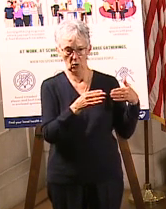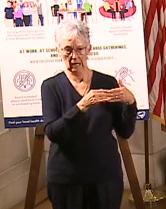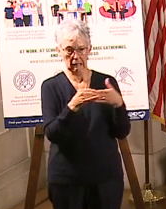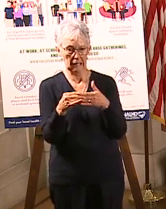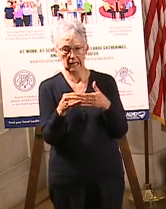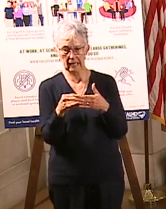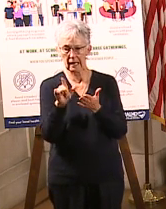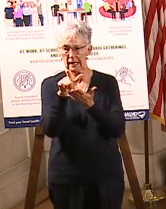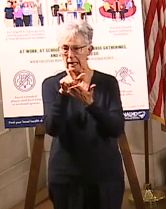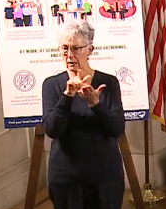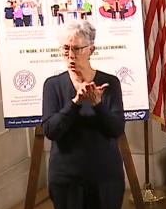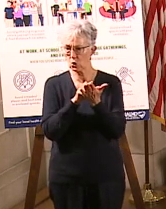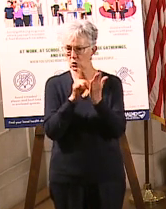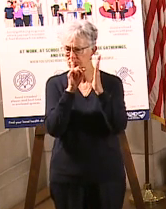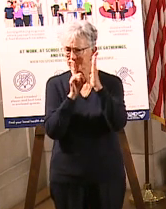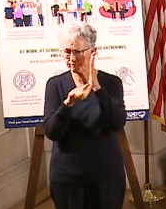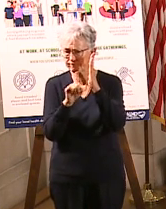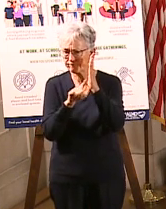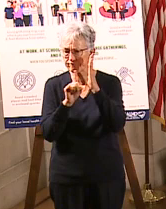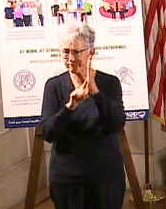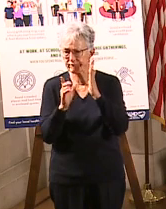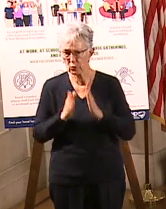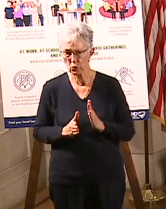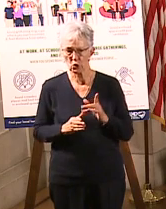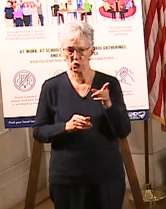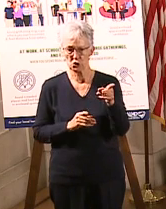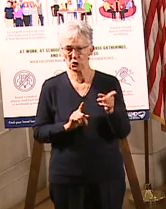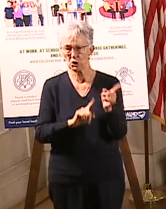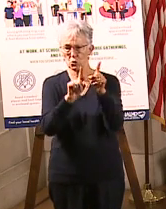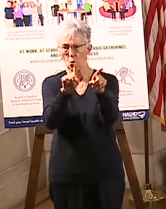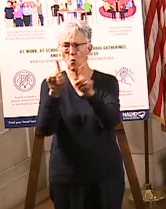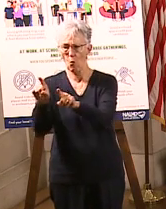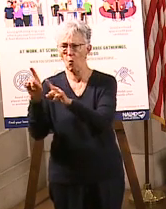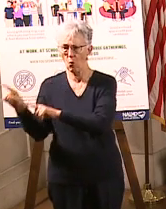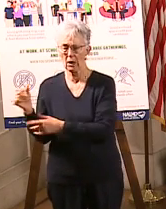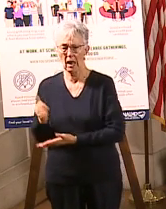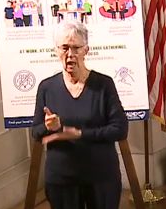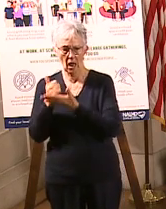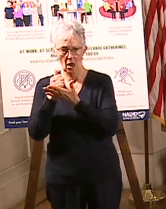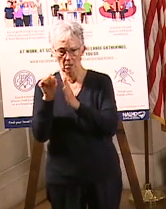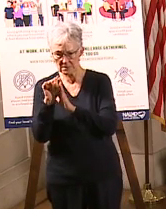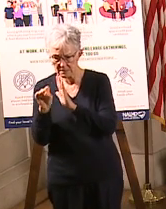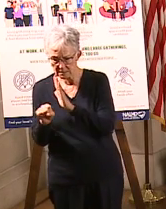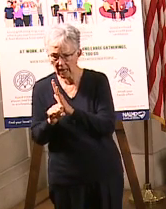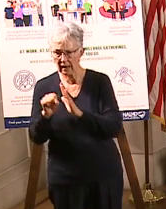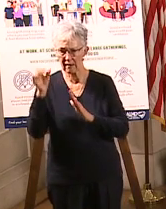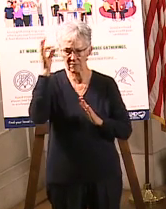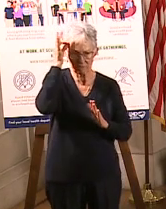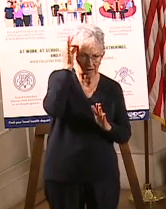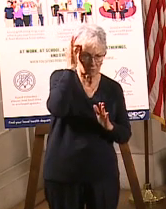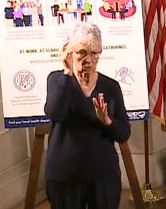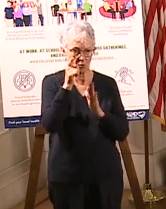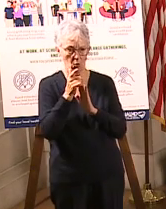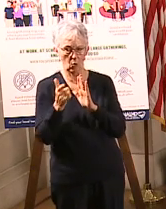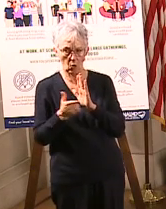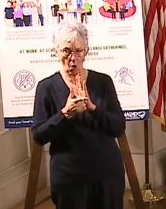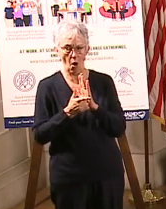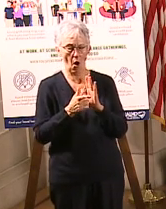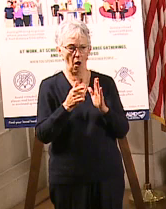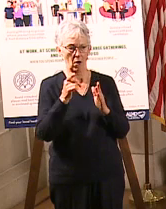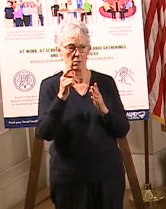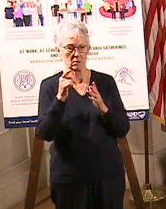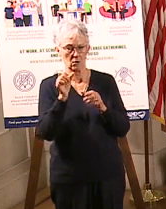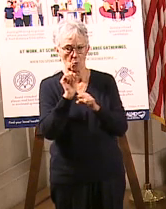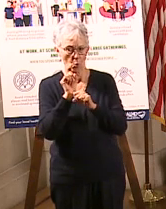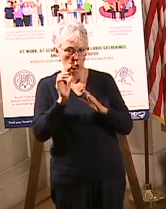state, helping local law enforcement agencies, state law enforcement agencies, and federal, based upon her years of extensive experience